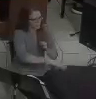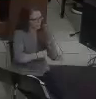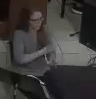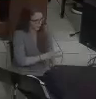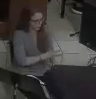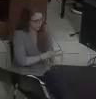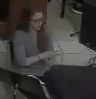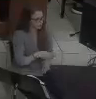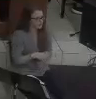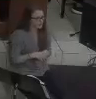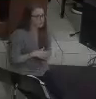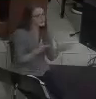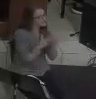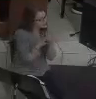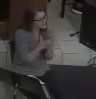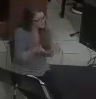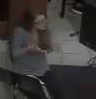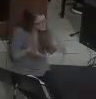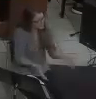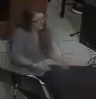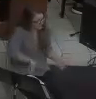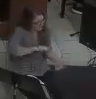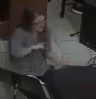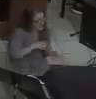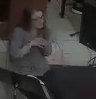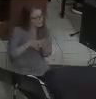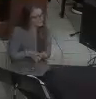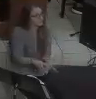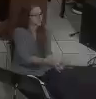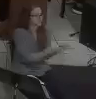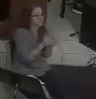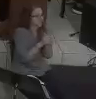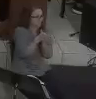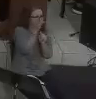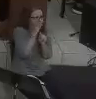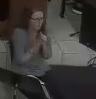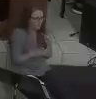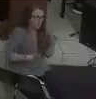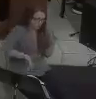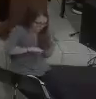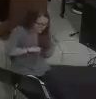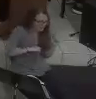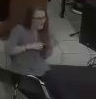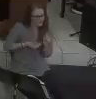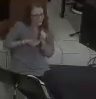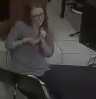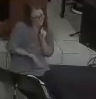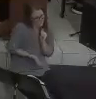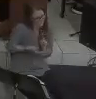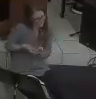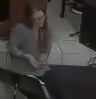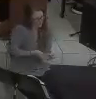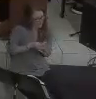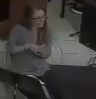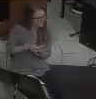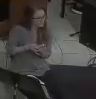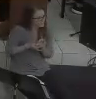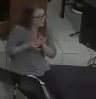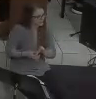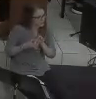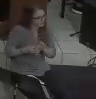unity and intimacy with God, and we are invited into that intimacy. The one